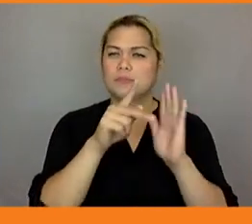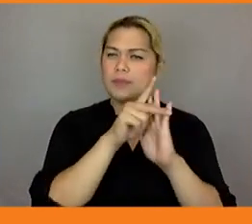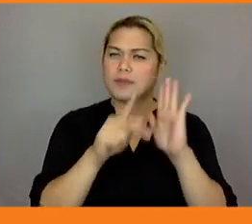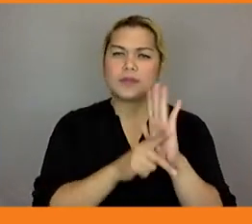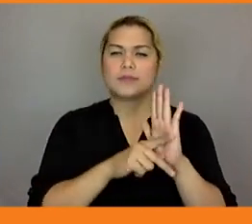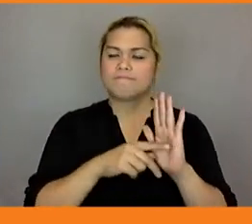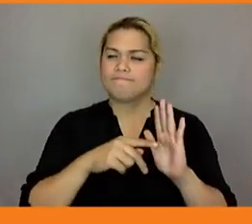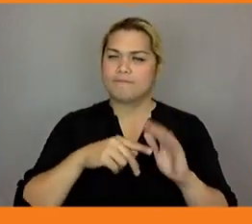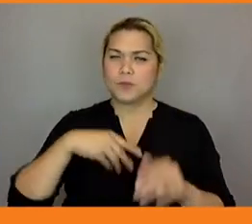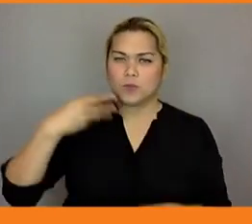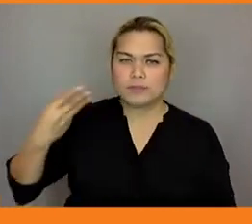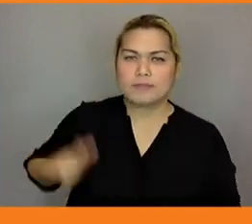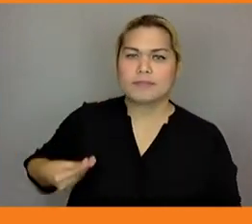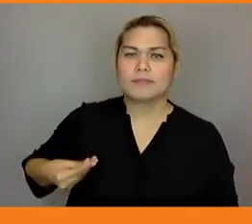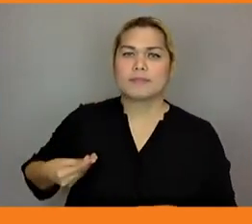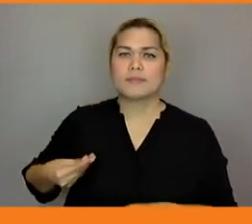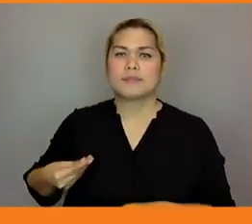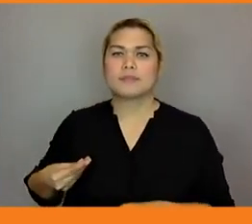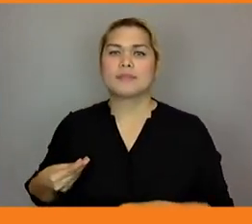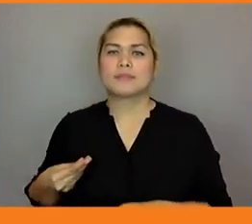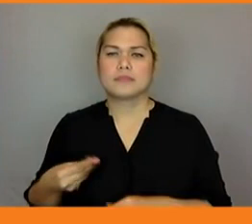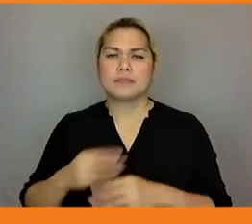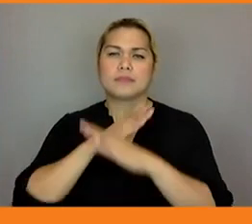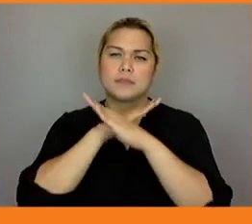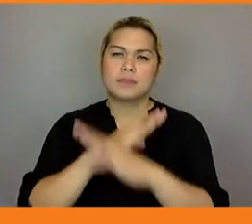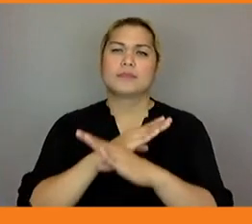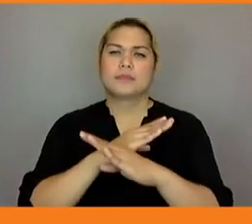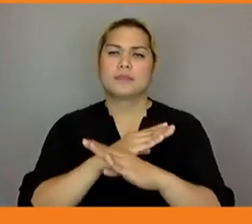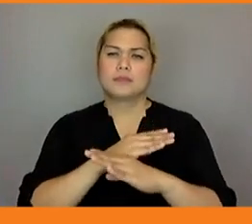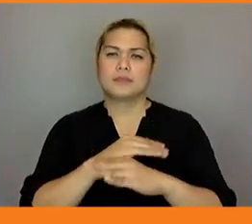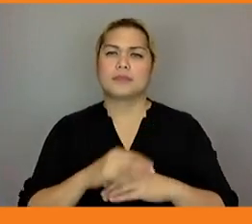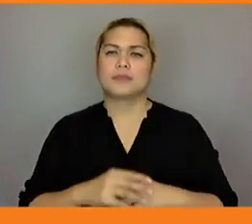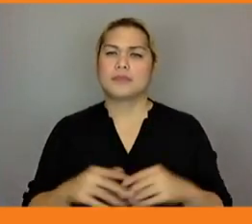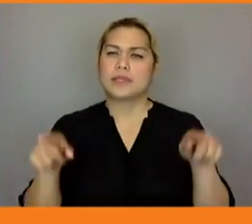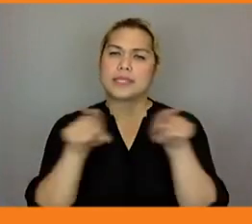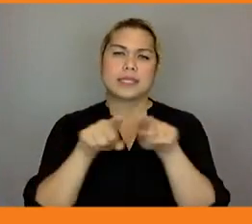and safeguards as well. It is also why we have an